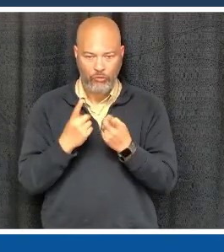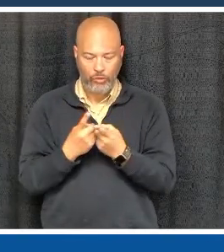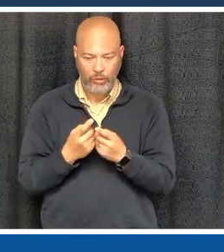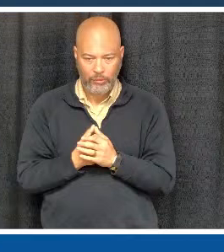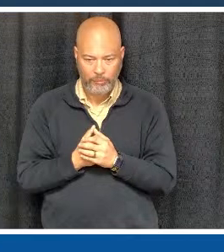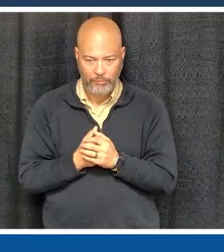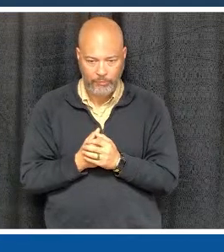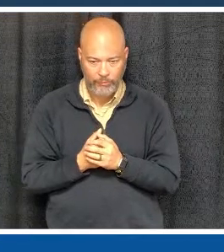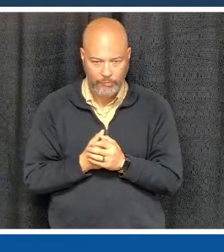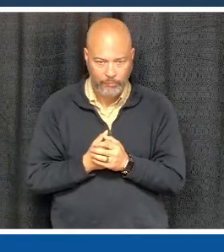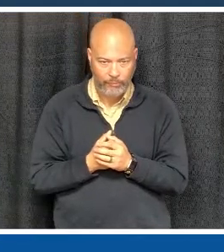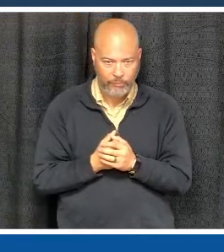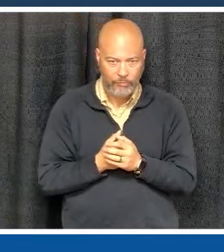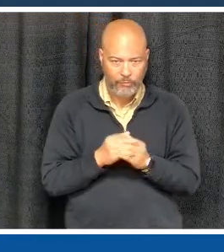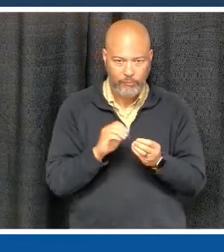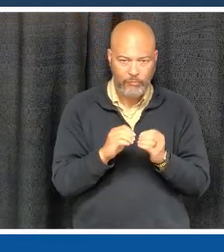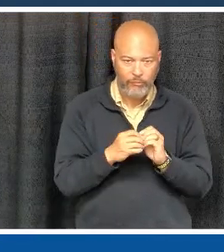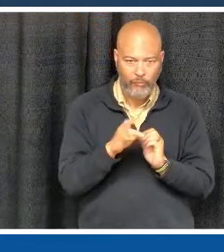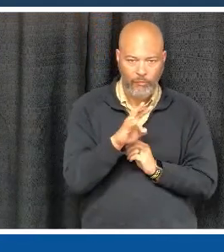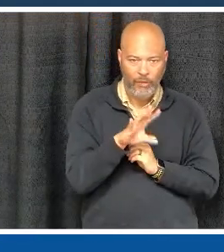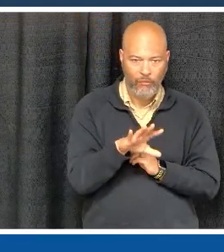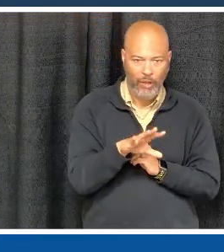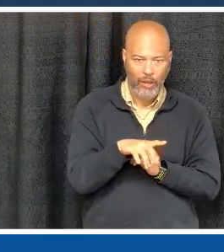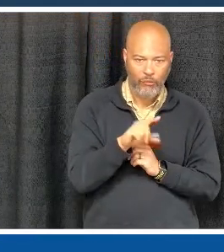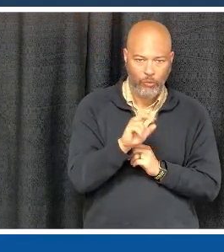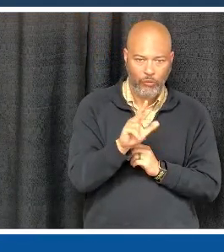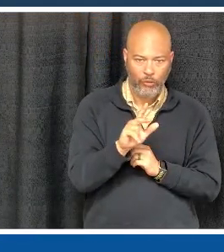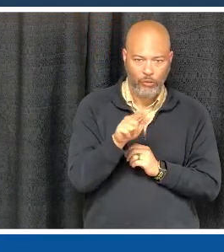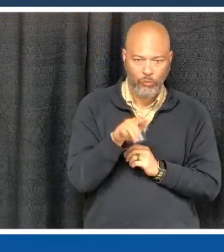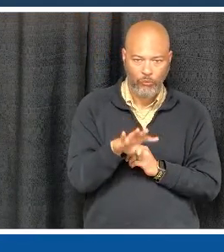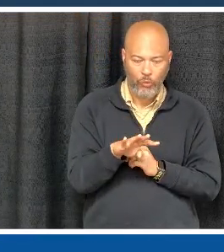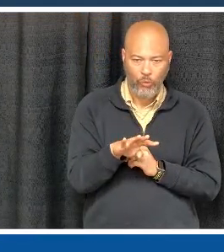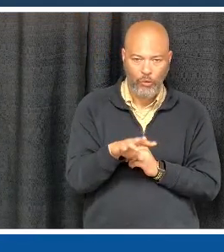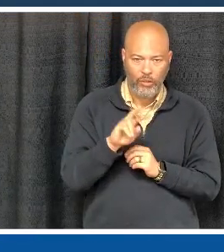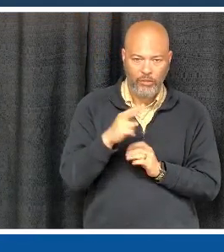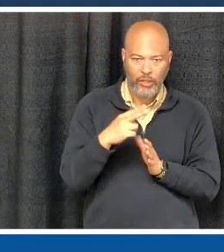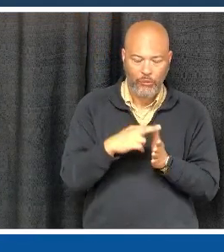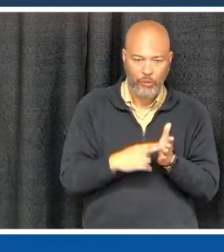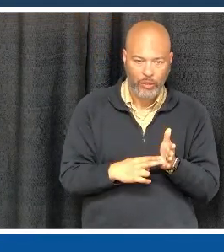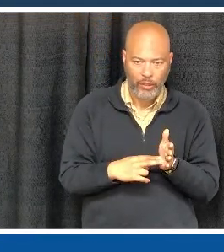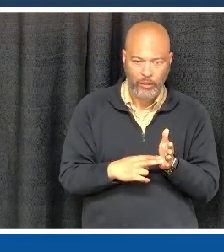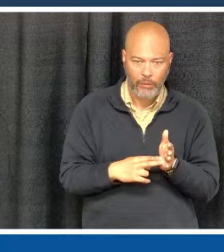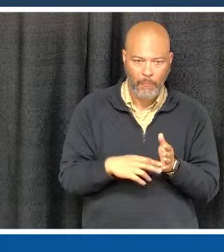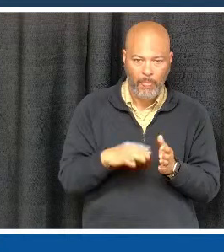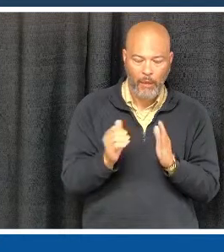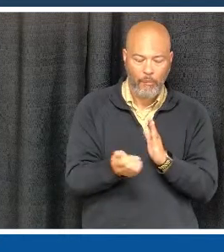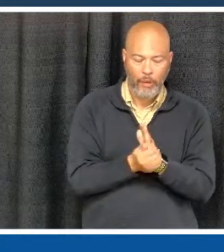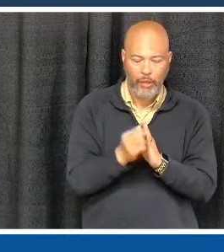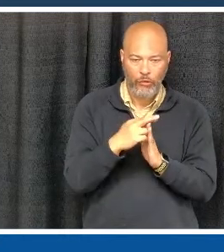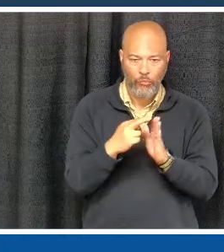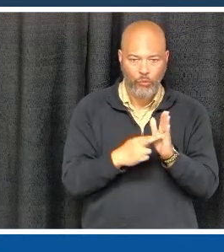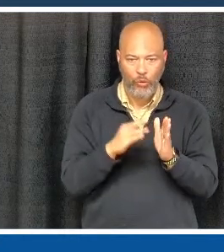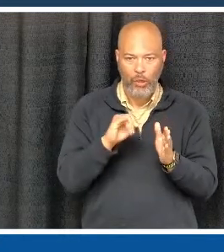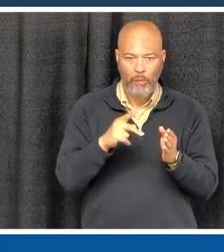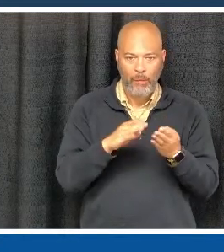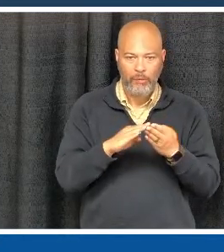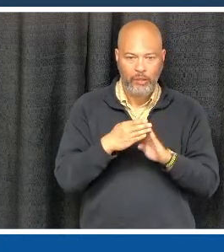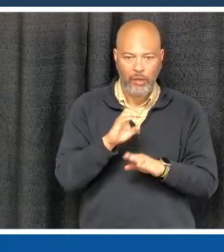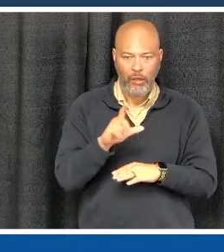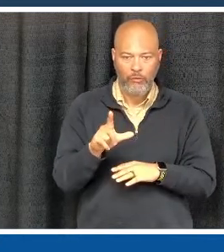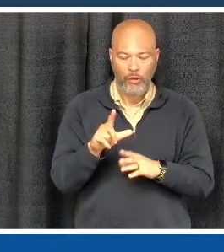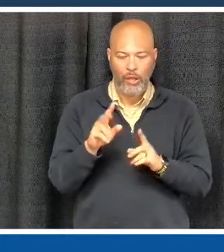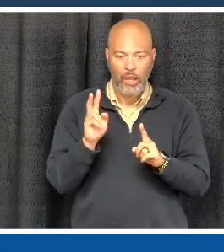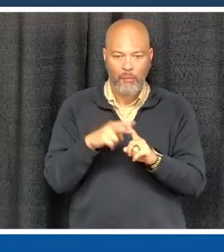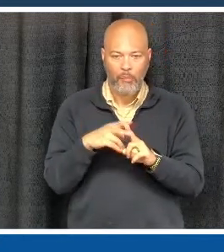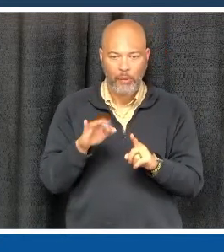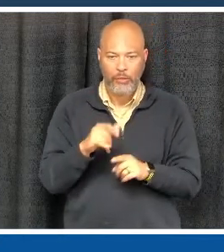District. Ordinance 75, 2023-24, second reading, amending the zoning ordinance and map of the city of